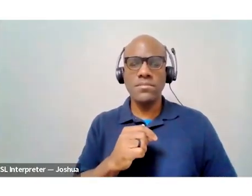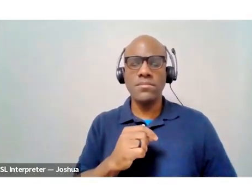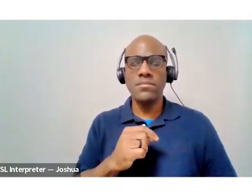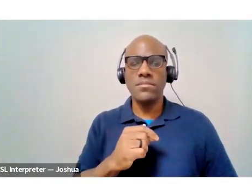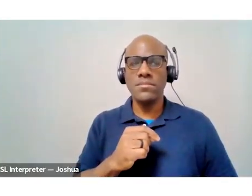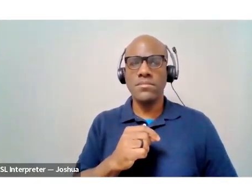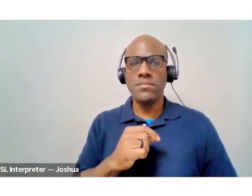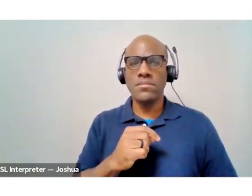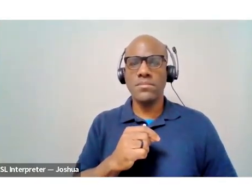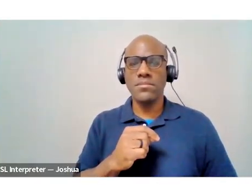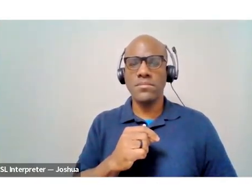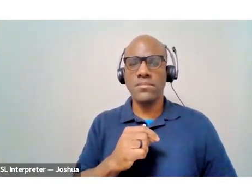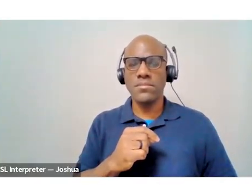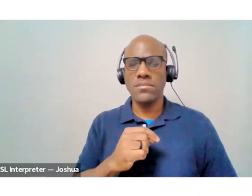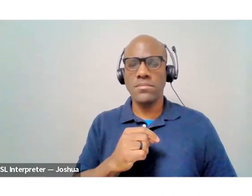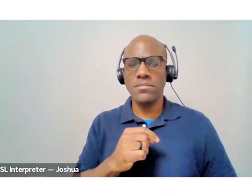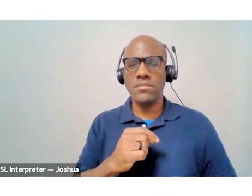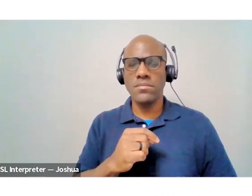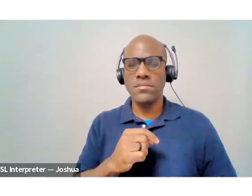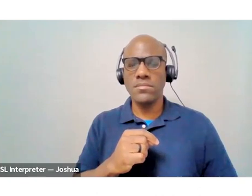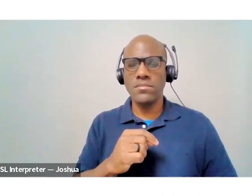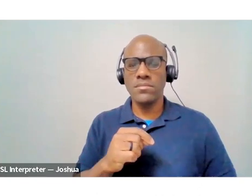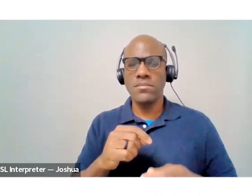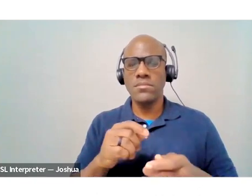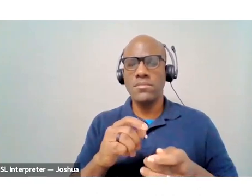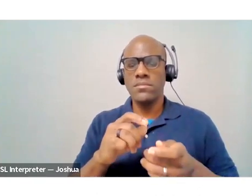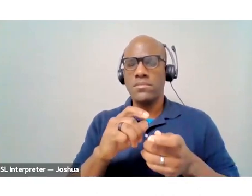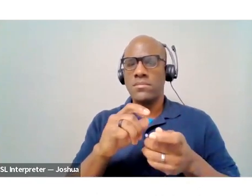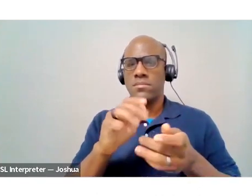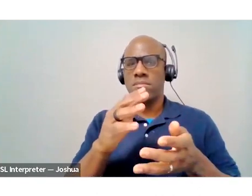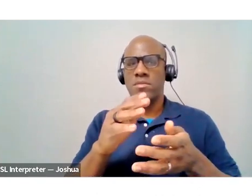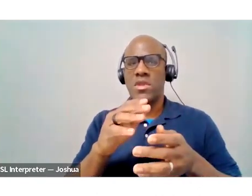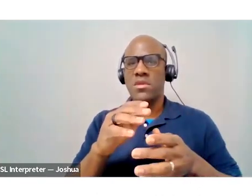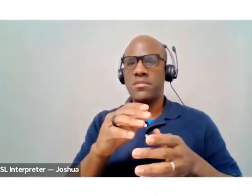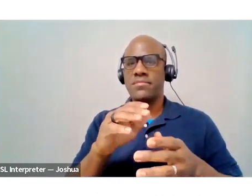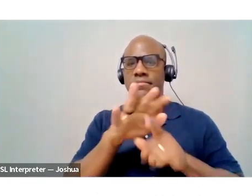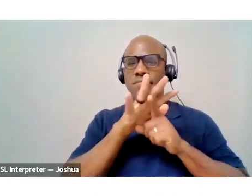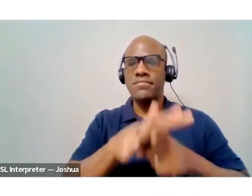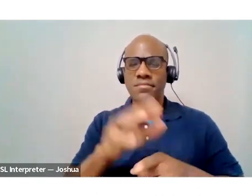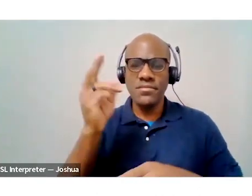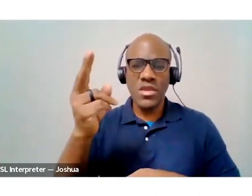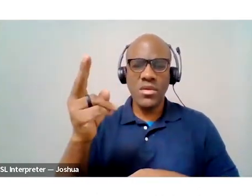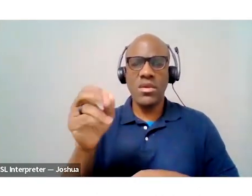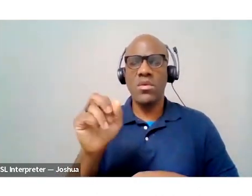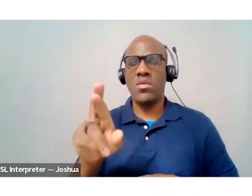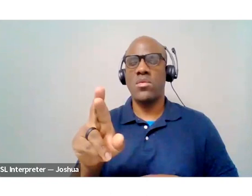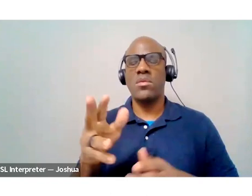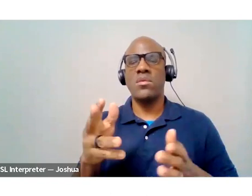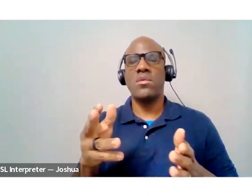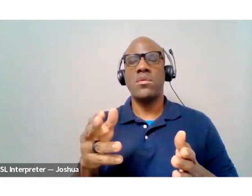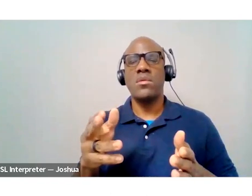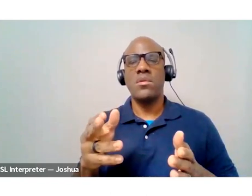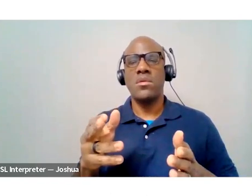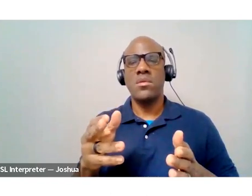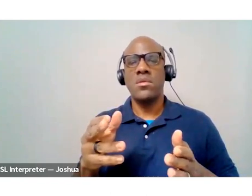to subvert that history, or to redeem themselves from that history as a form of, I guess, intellectual